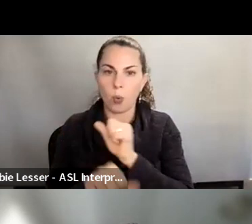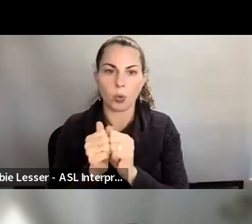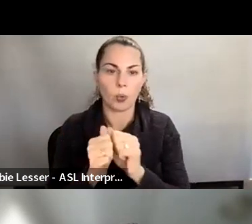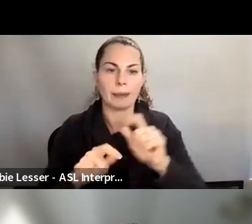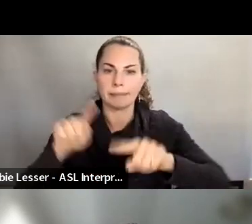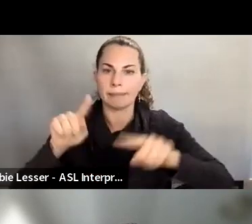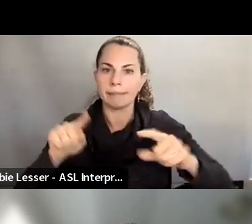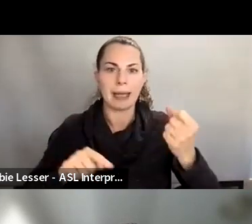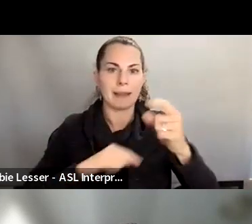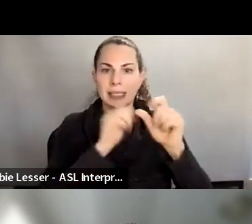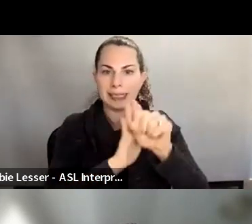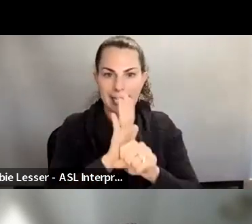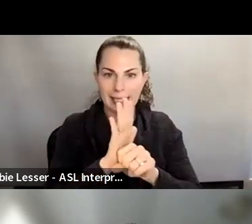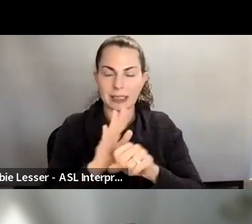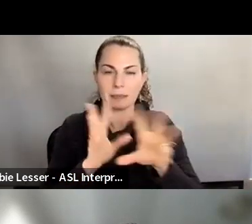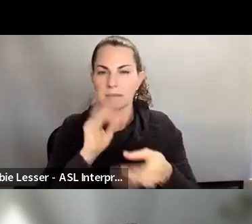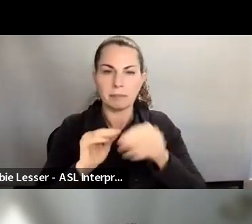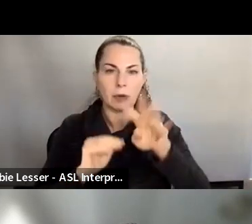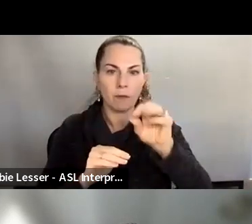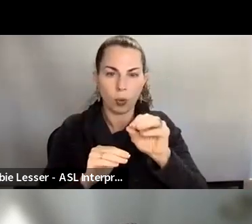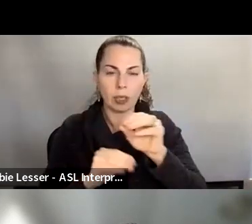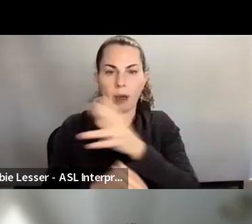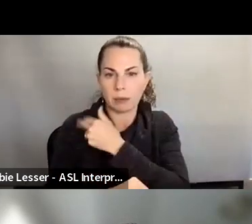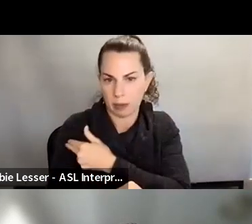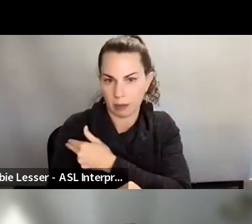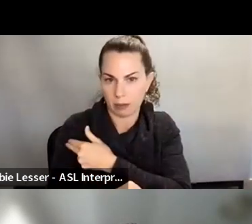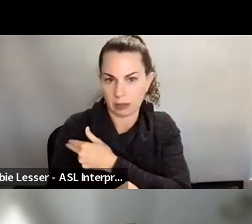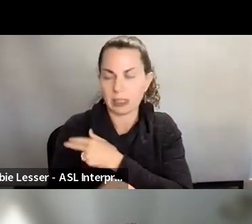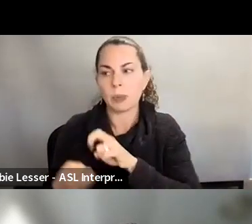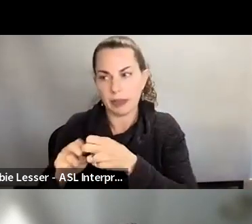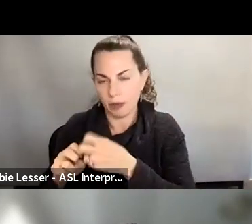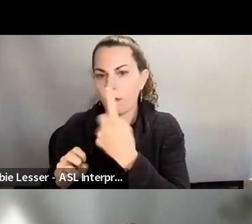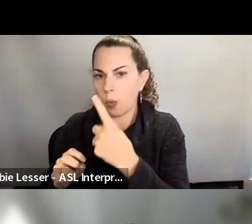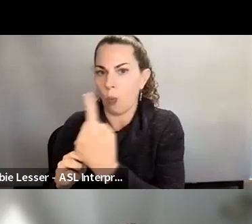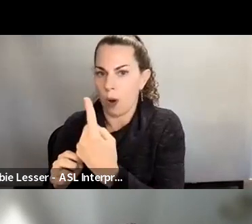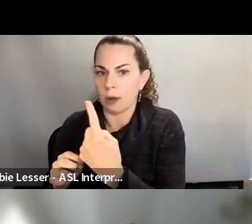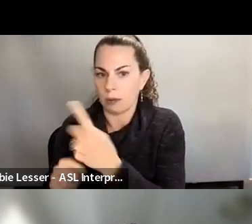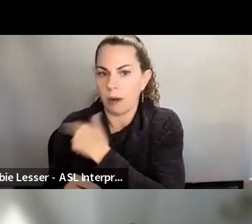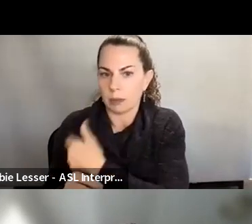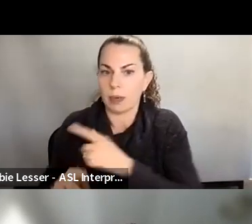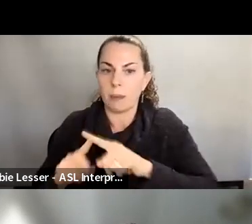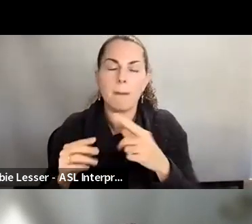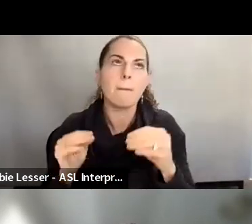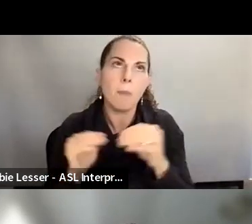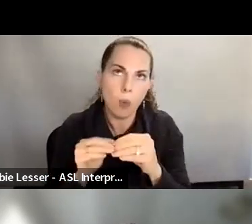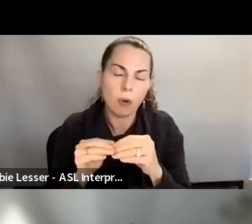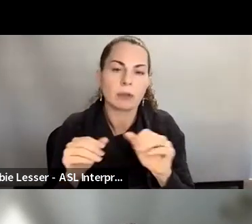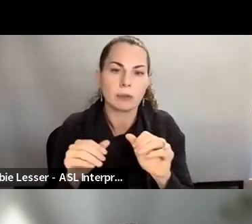hospitals. Very, very difficult to do in one hospital, but a lot more challenging when you have multiple